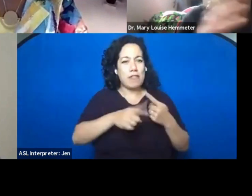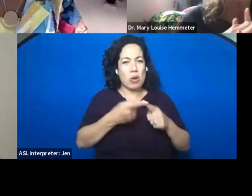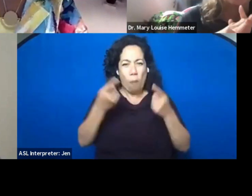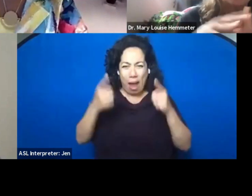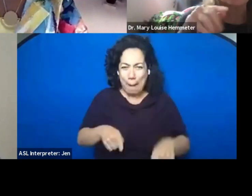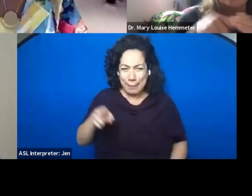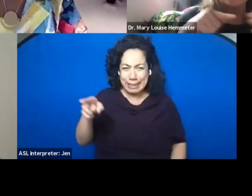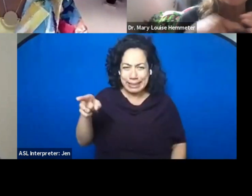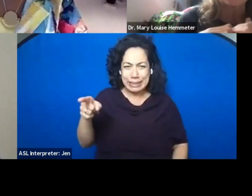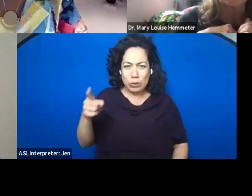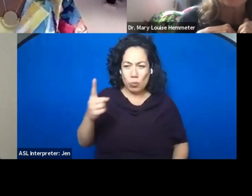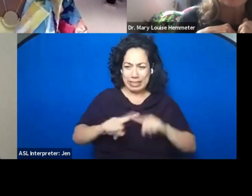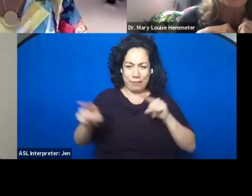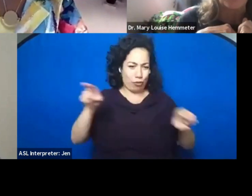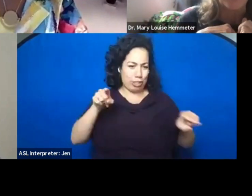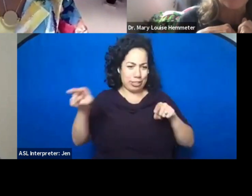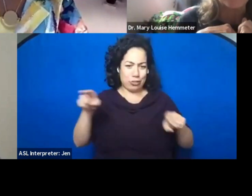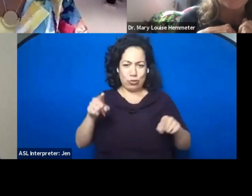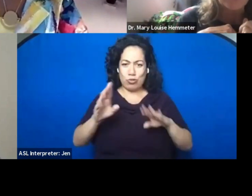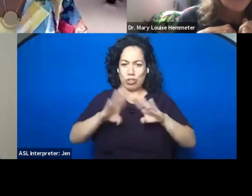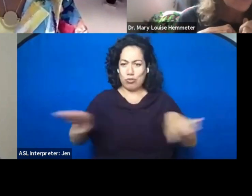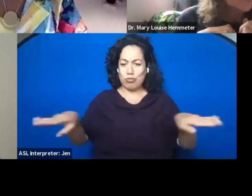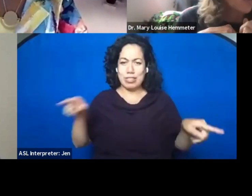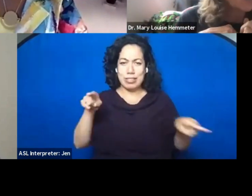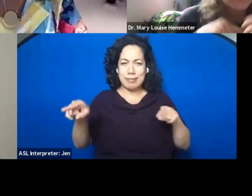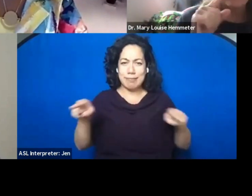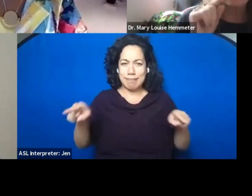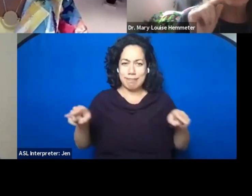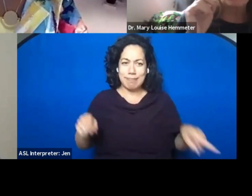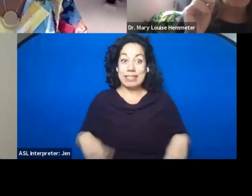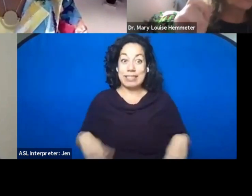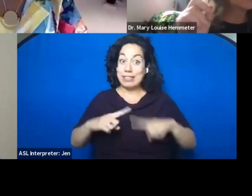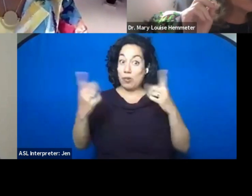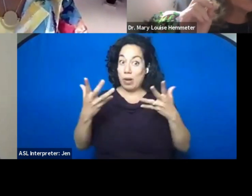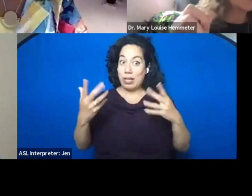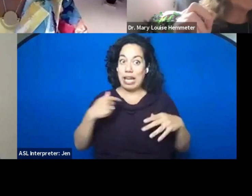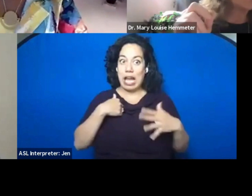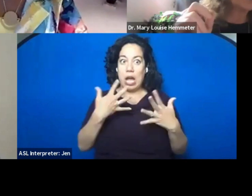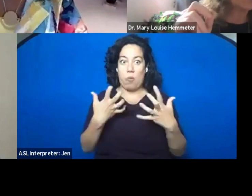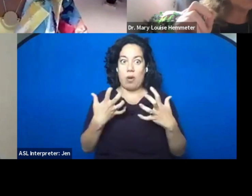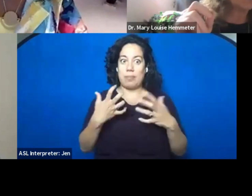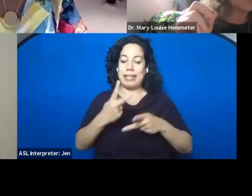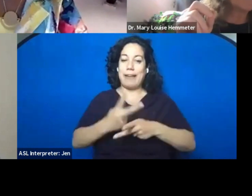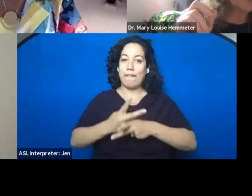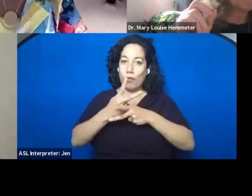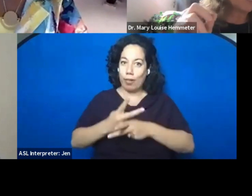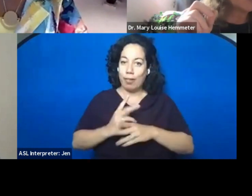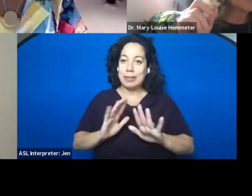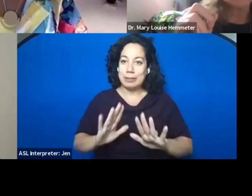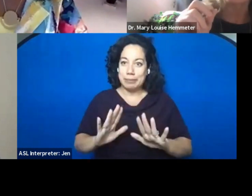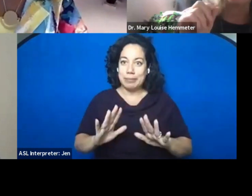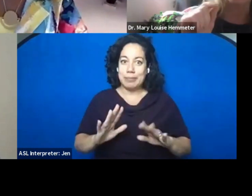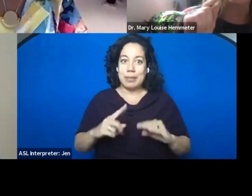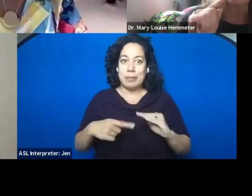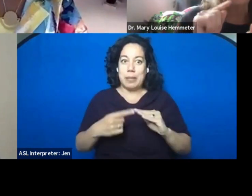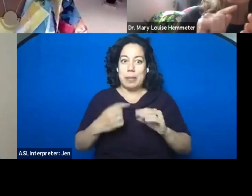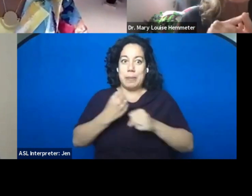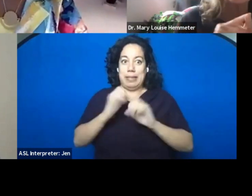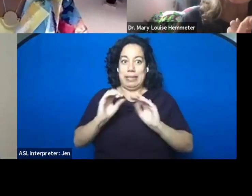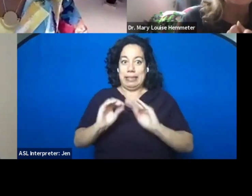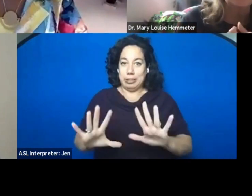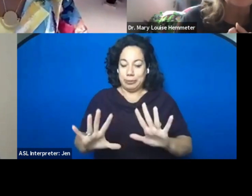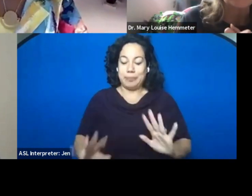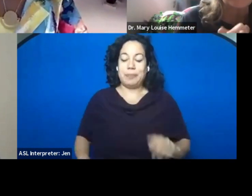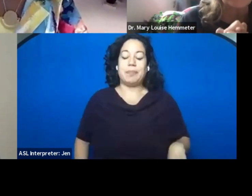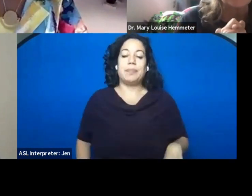the difference? And the difference was that, and I want to be really careful here about making this clear, which is